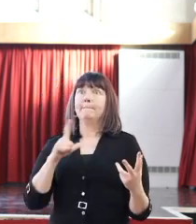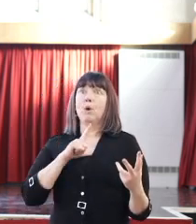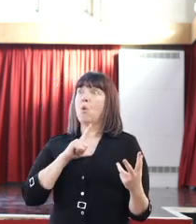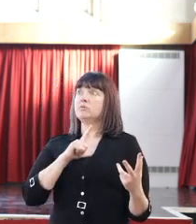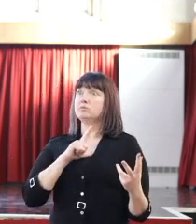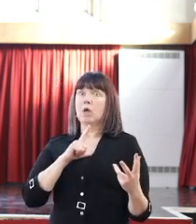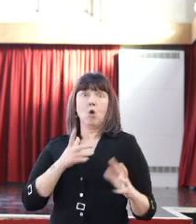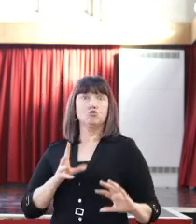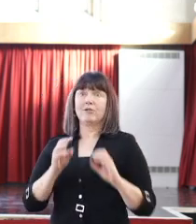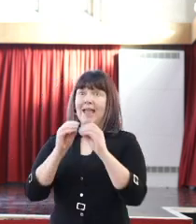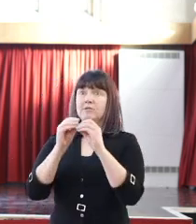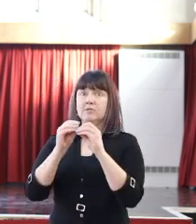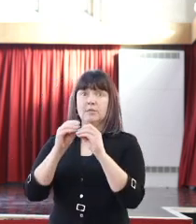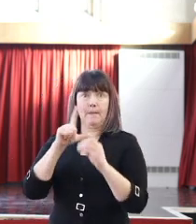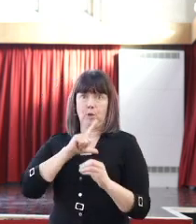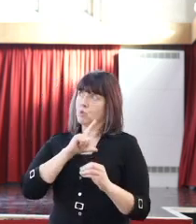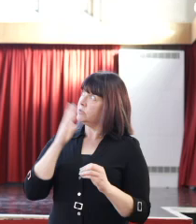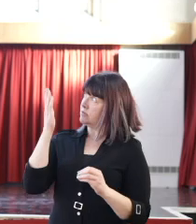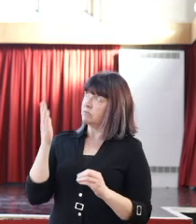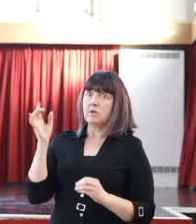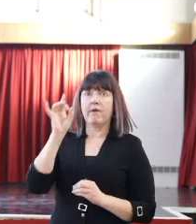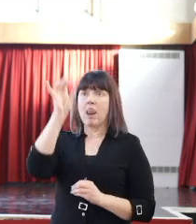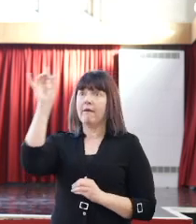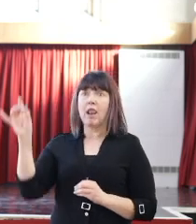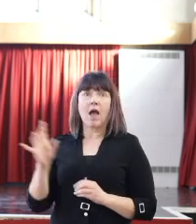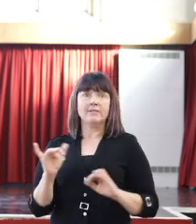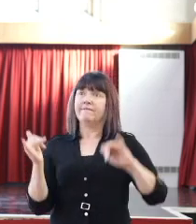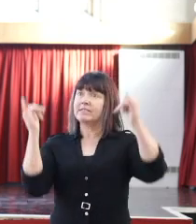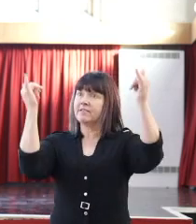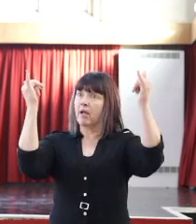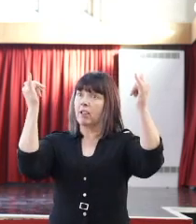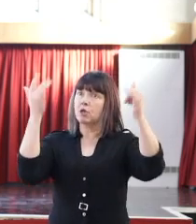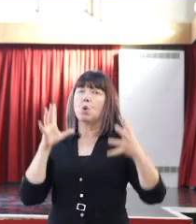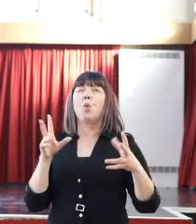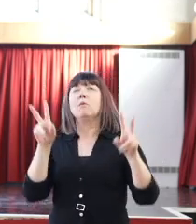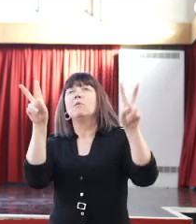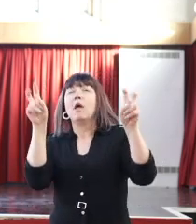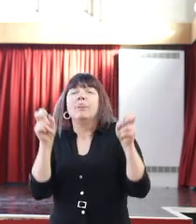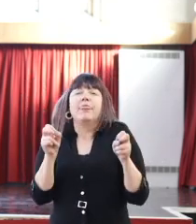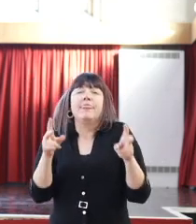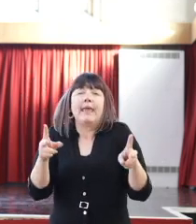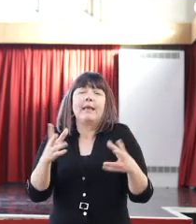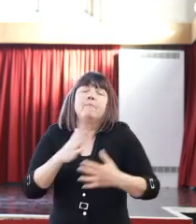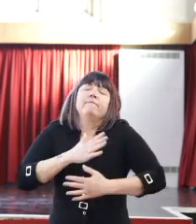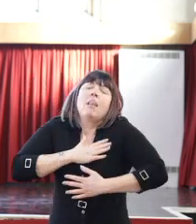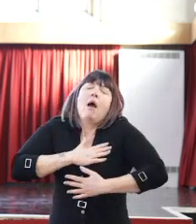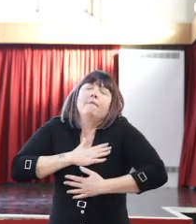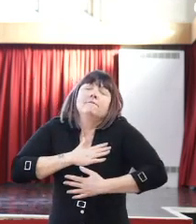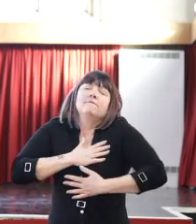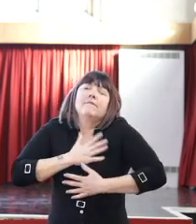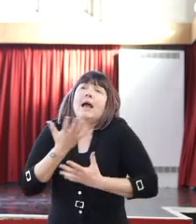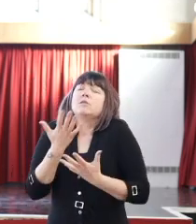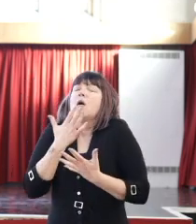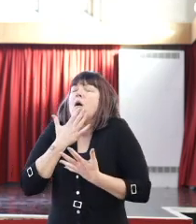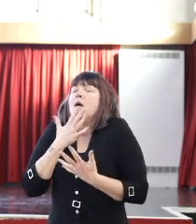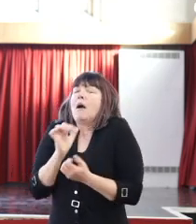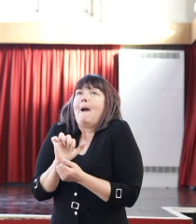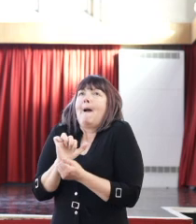Festival. And it fixes in with the theme of love and belonging. And we're absolutely honoured to be working in